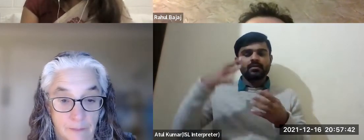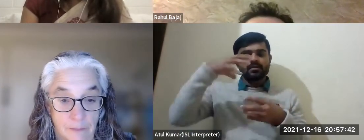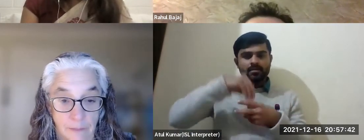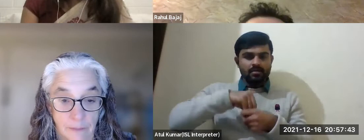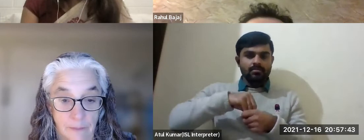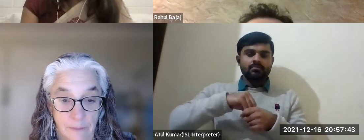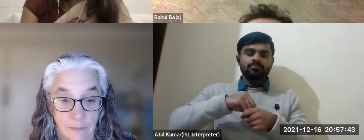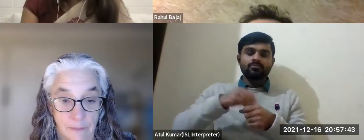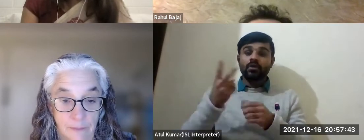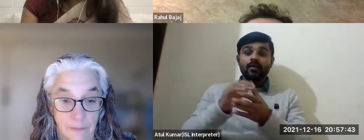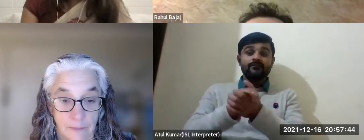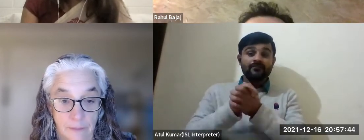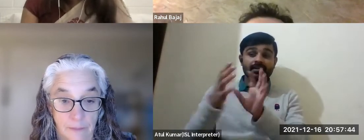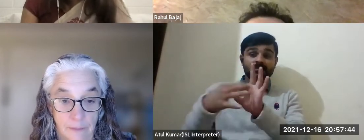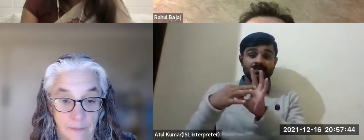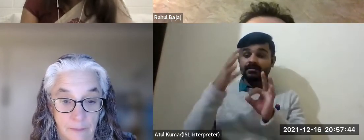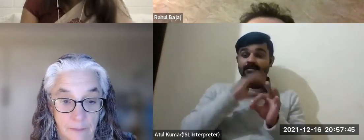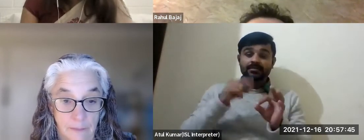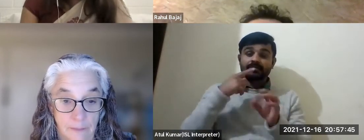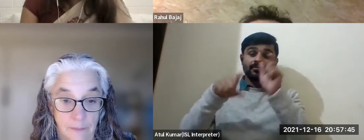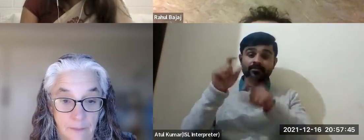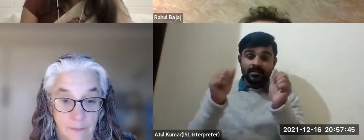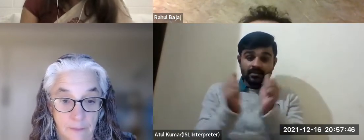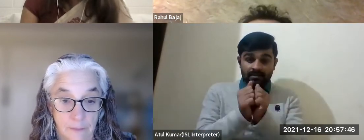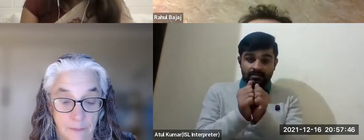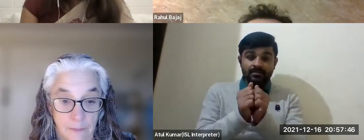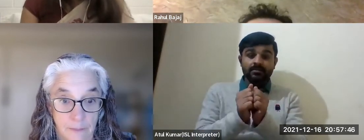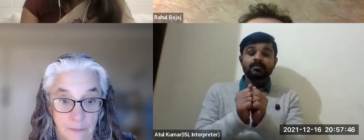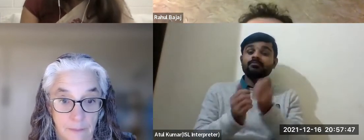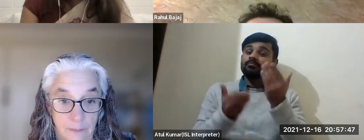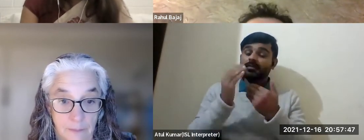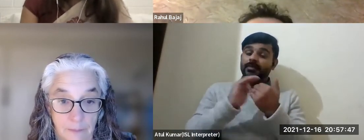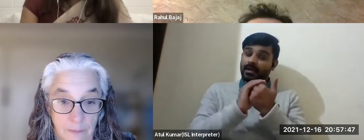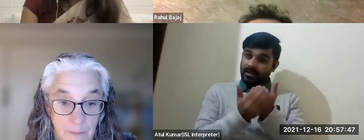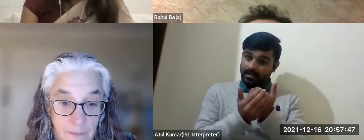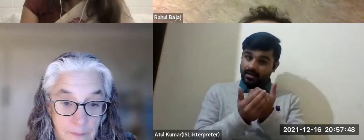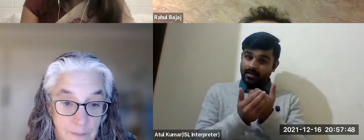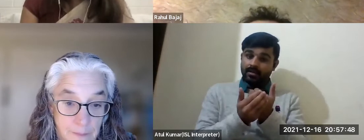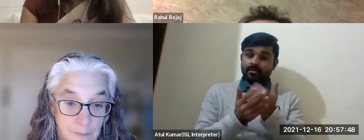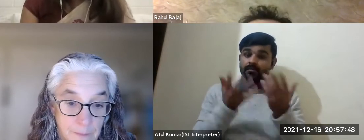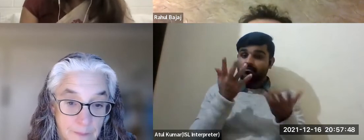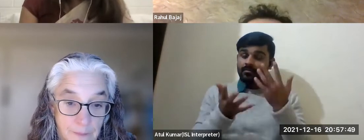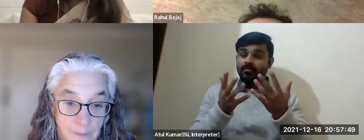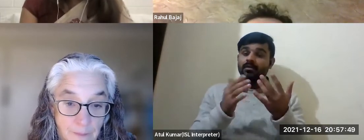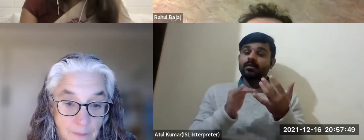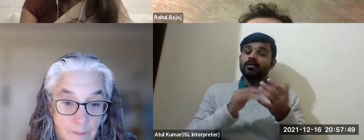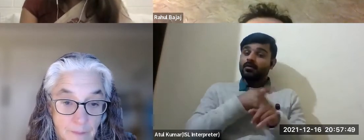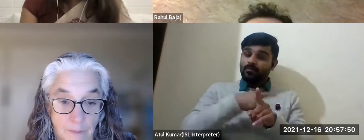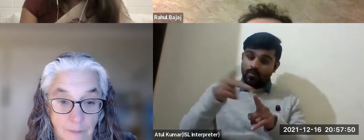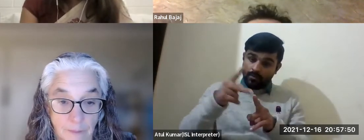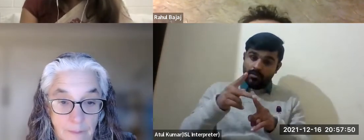bias out and assume that, the person will be empathetic, whether it's D&I